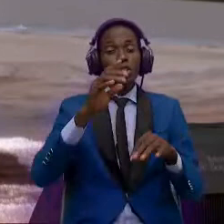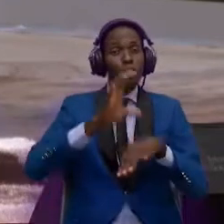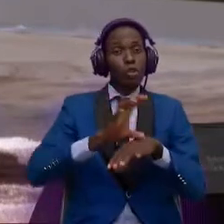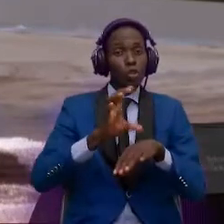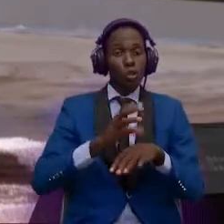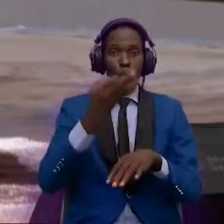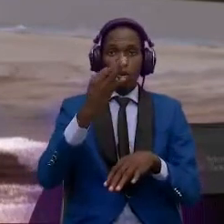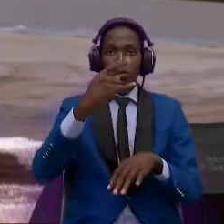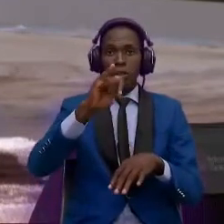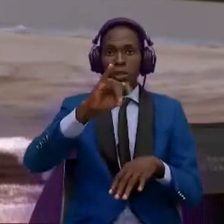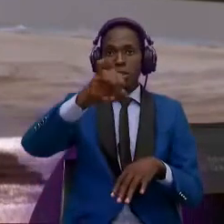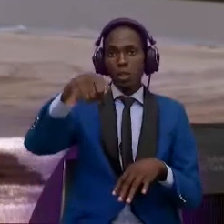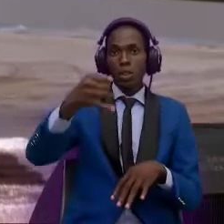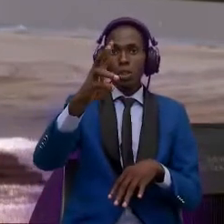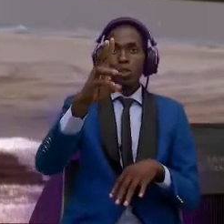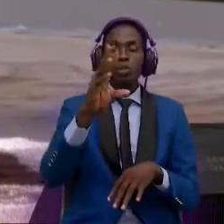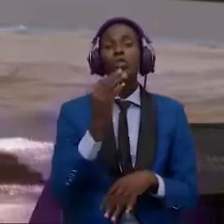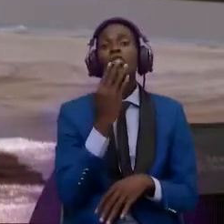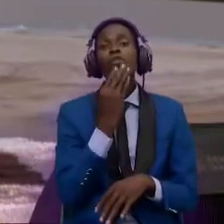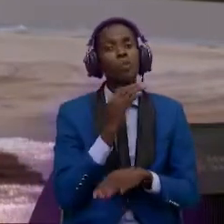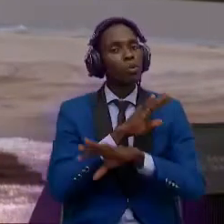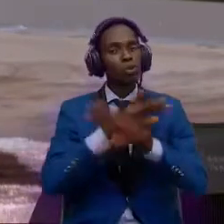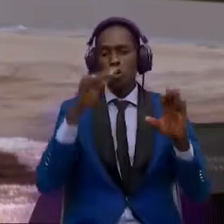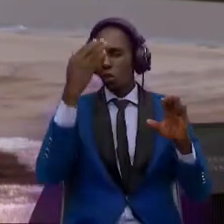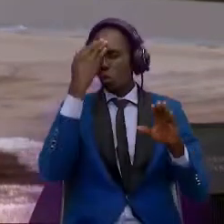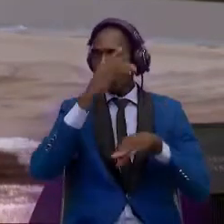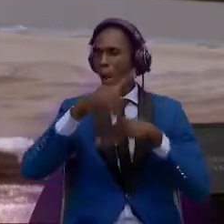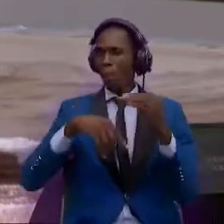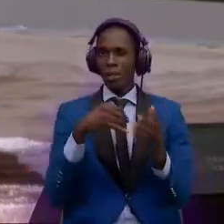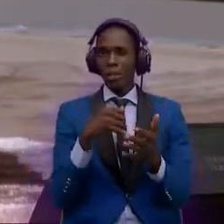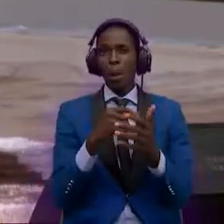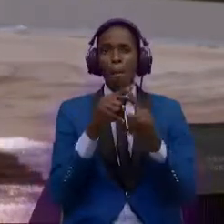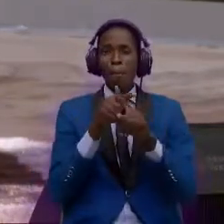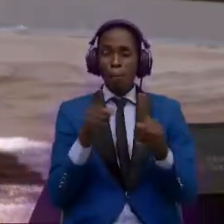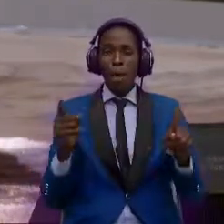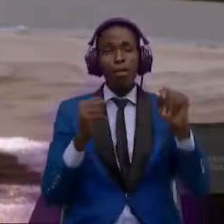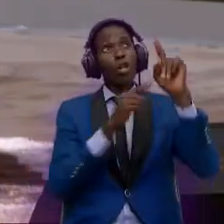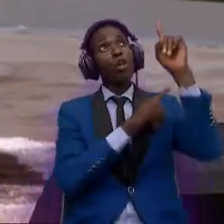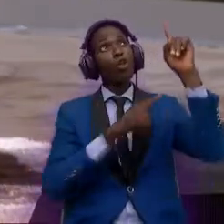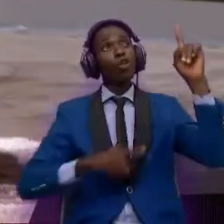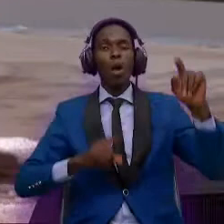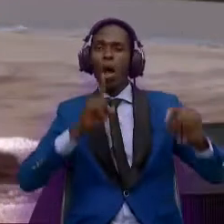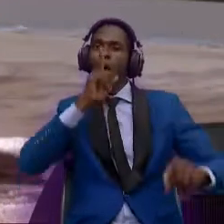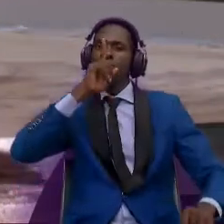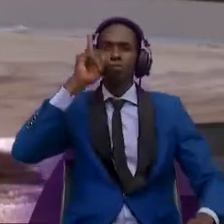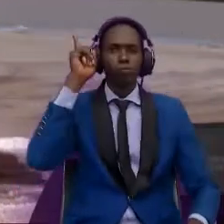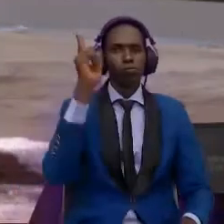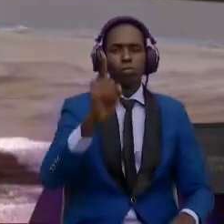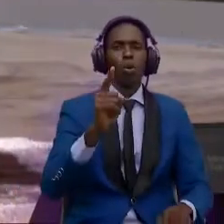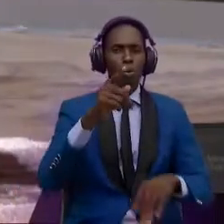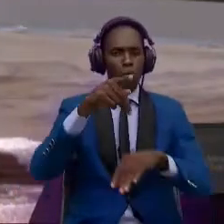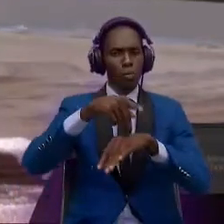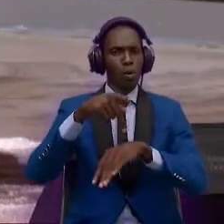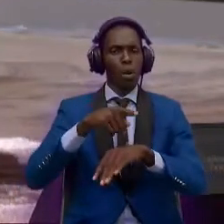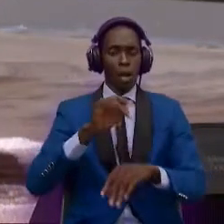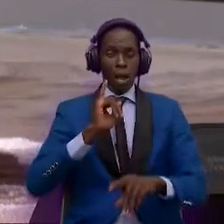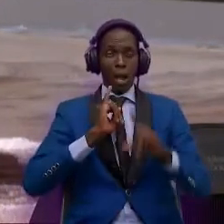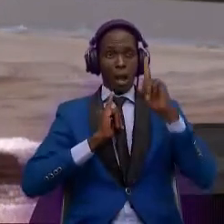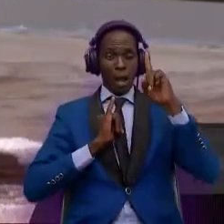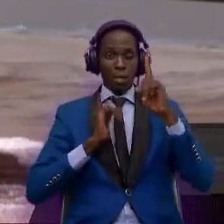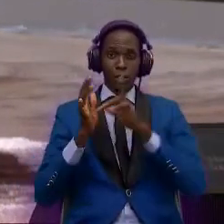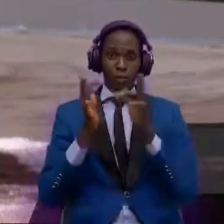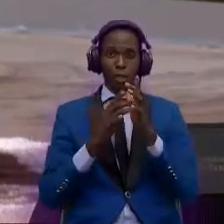at that time did not know about that. But the Lord assured Paul, I've ordained you. I've appointed